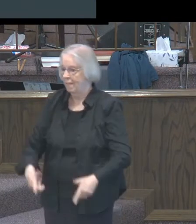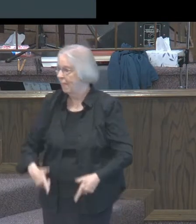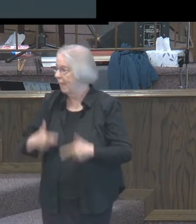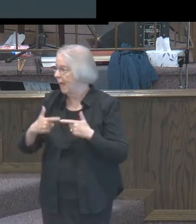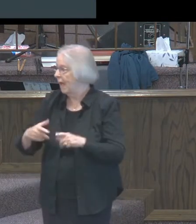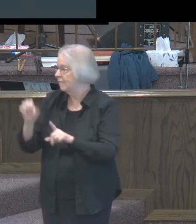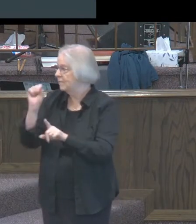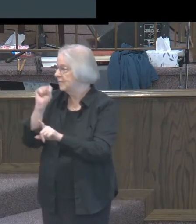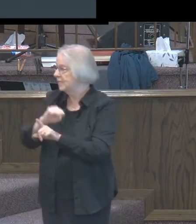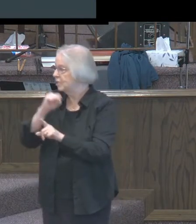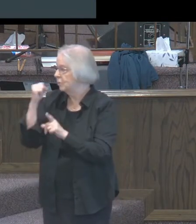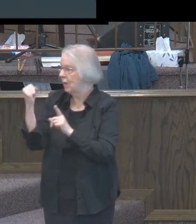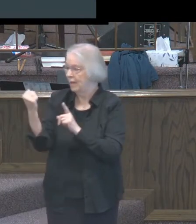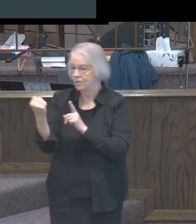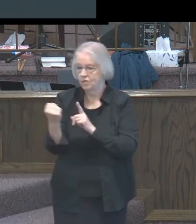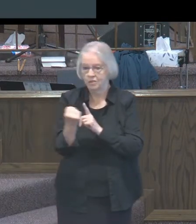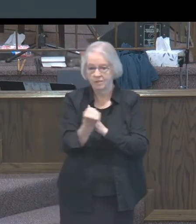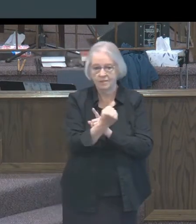is going to